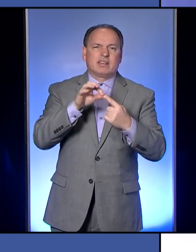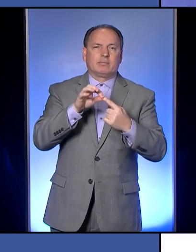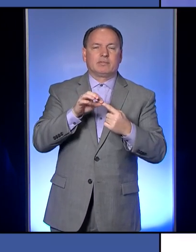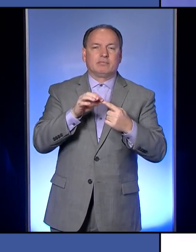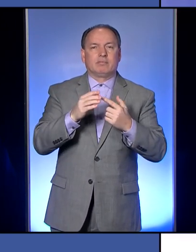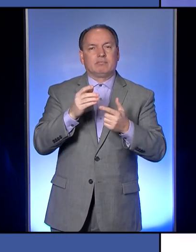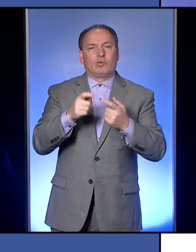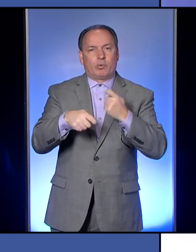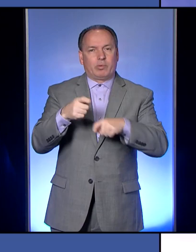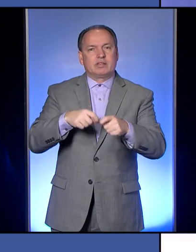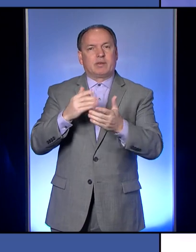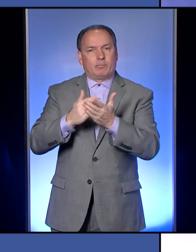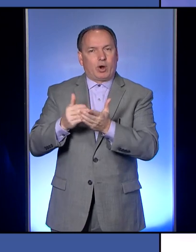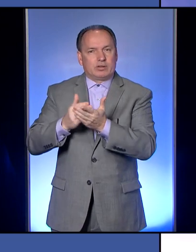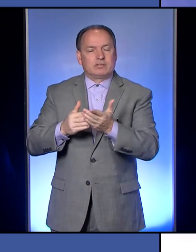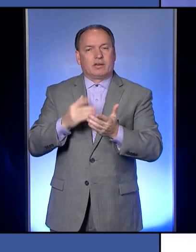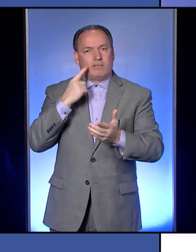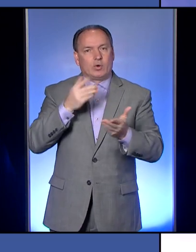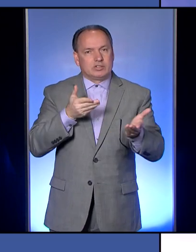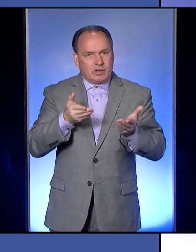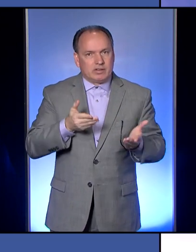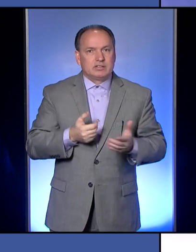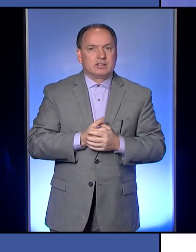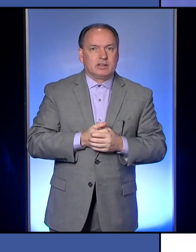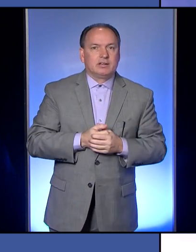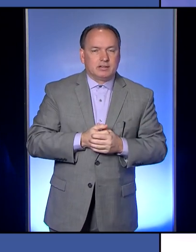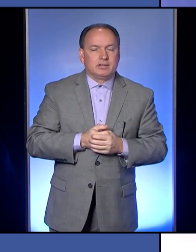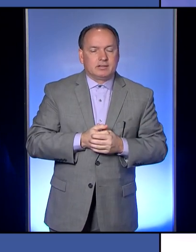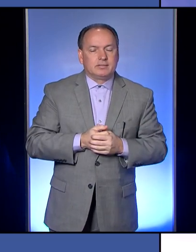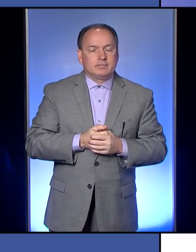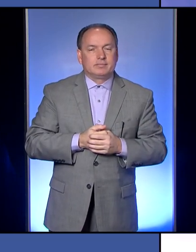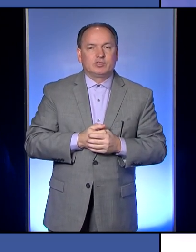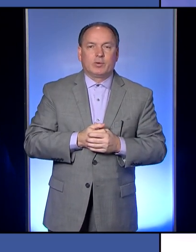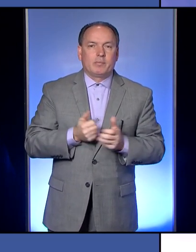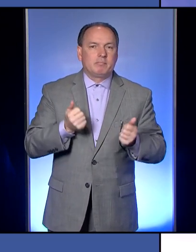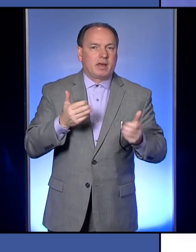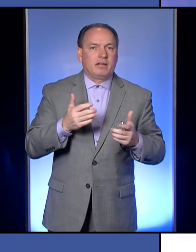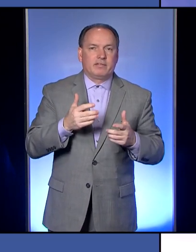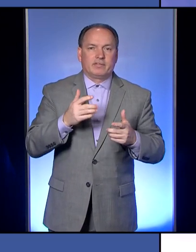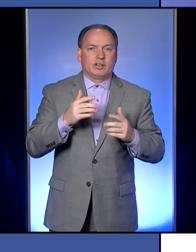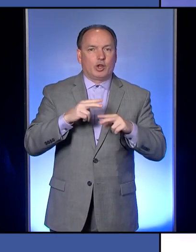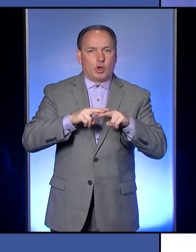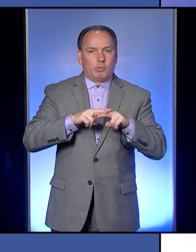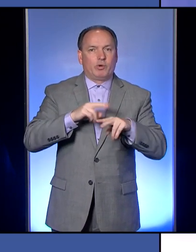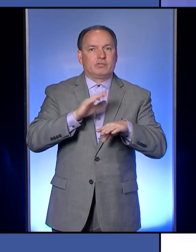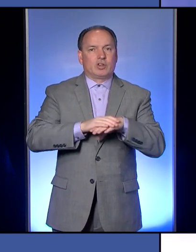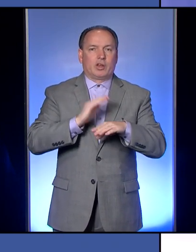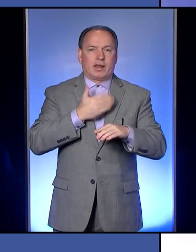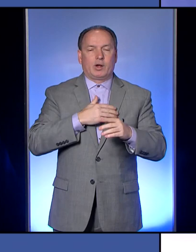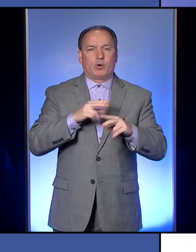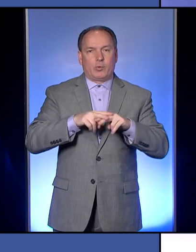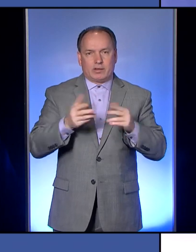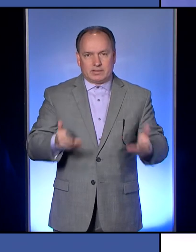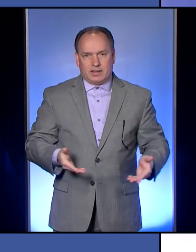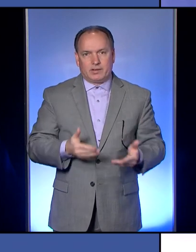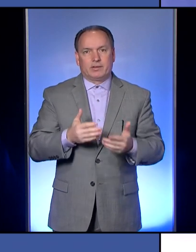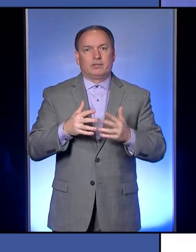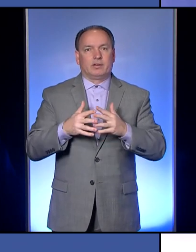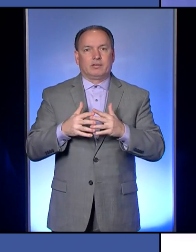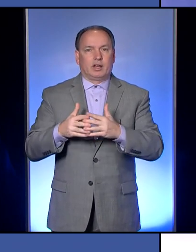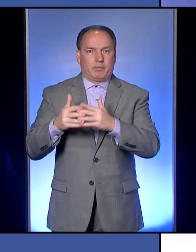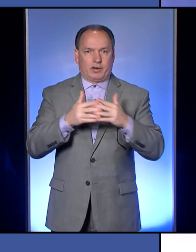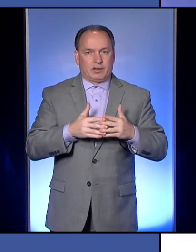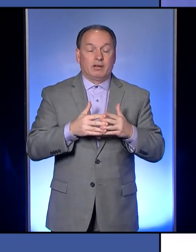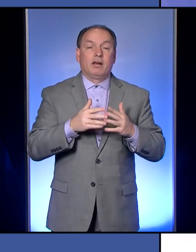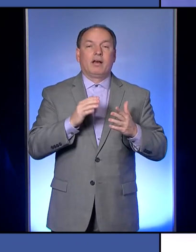replacement parts and for servicing many of the locomotives that are on our rails here in North America. So